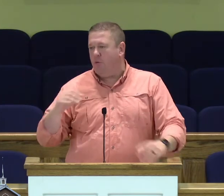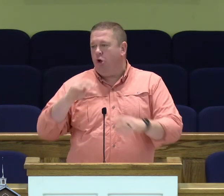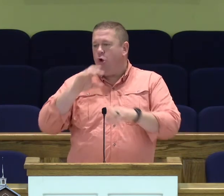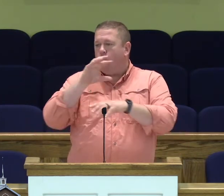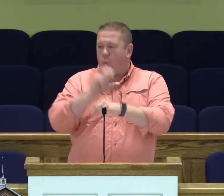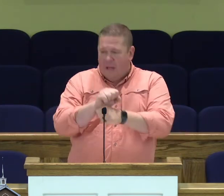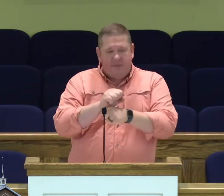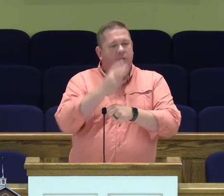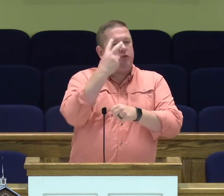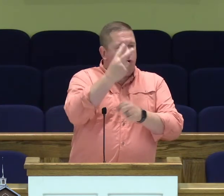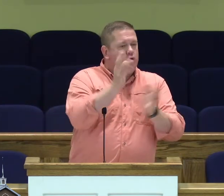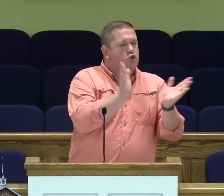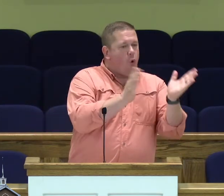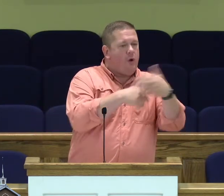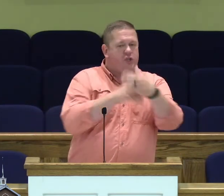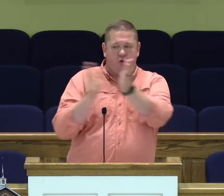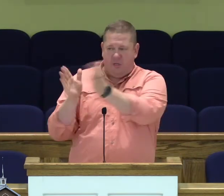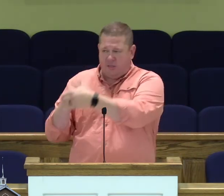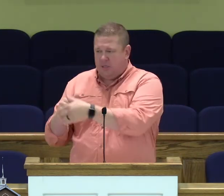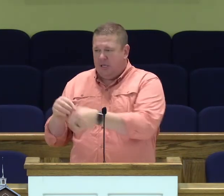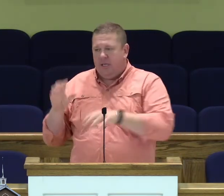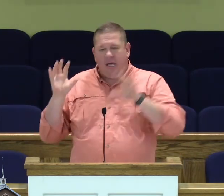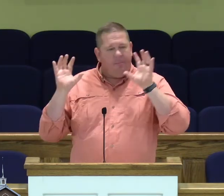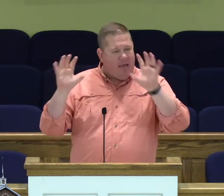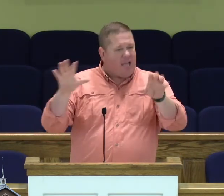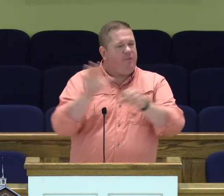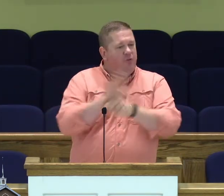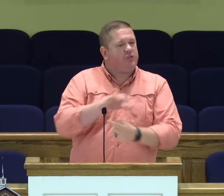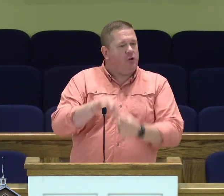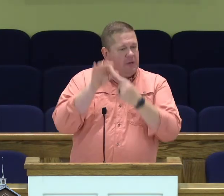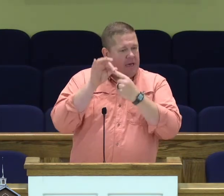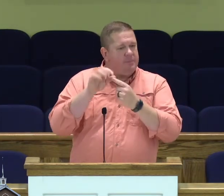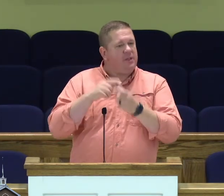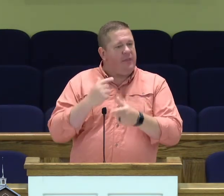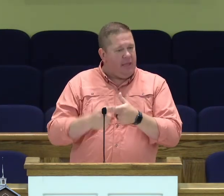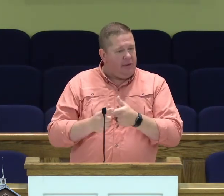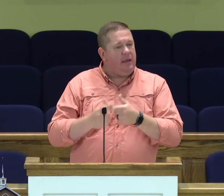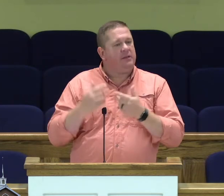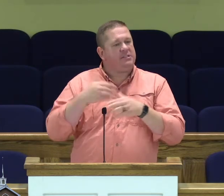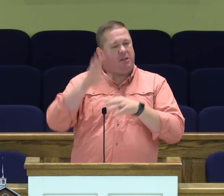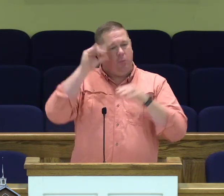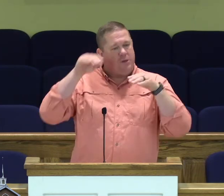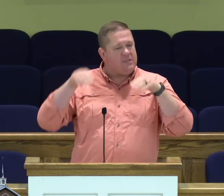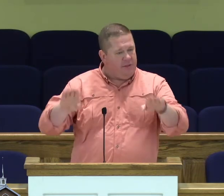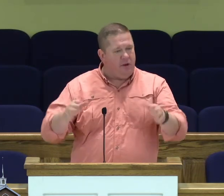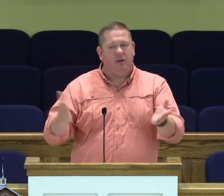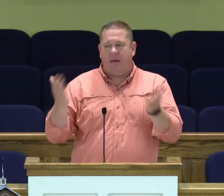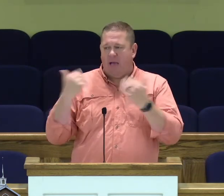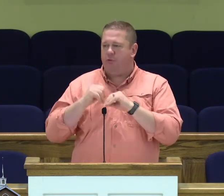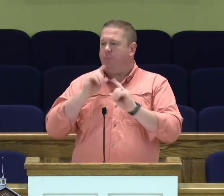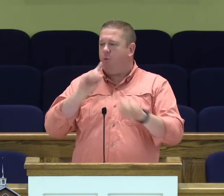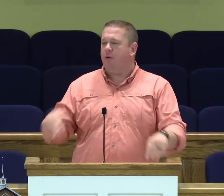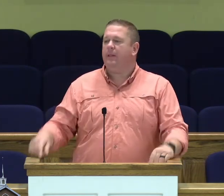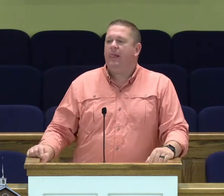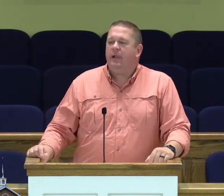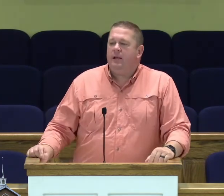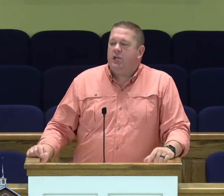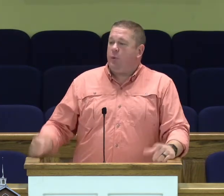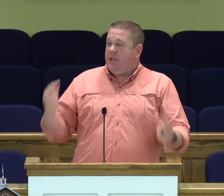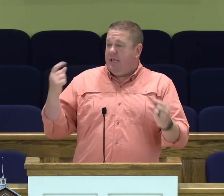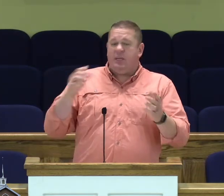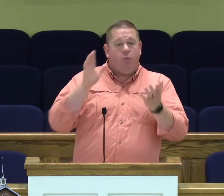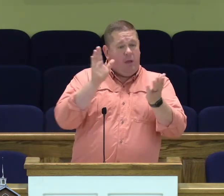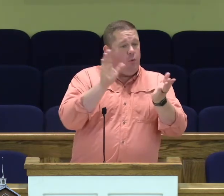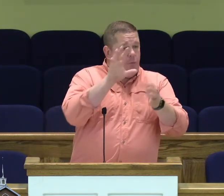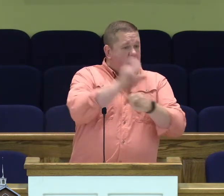to rent two storage units and pack them full of certain items and then send the boys in there and come back with a report. So